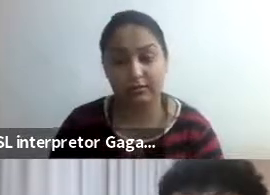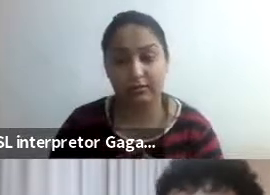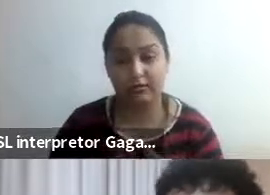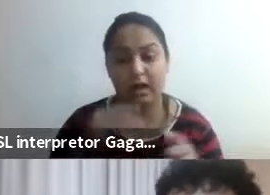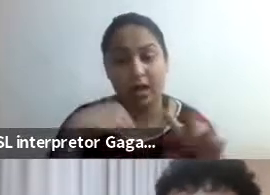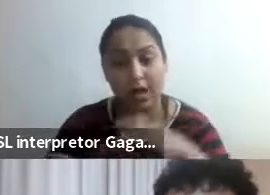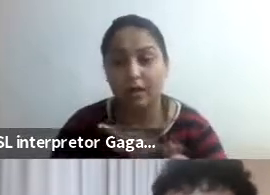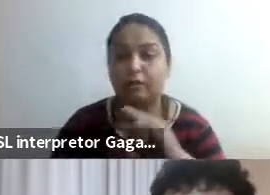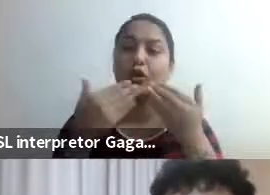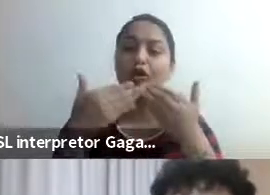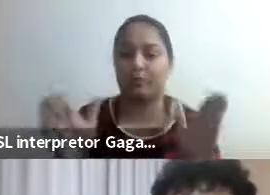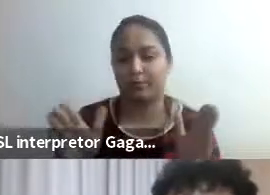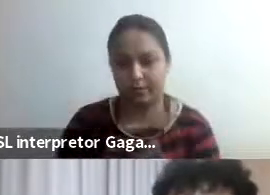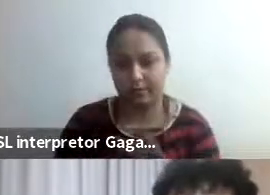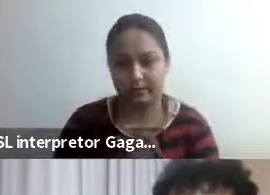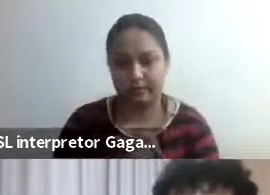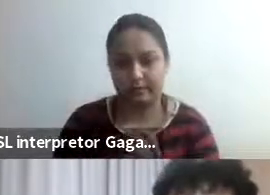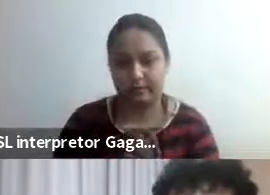open, and